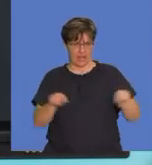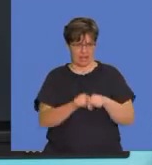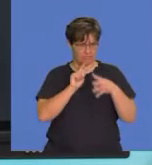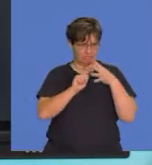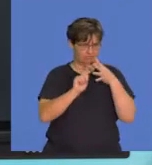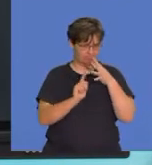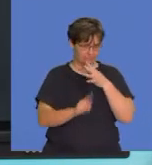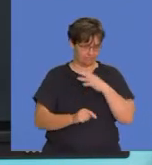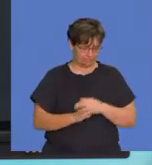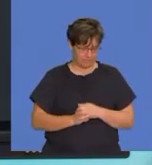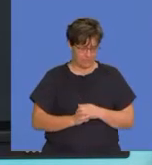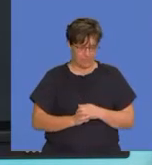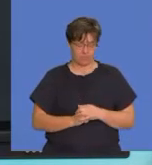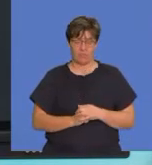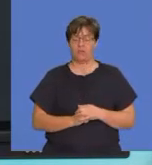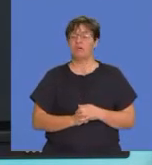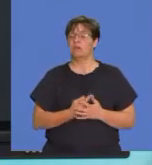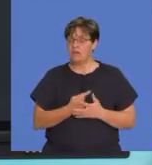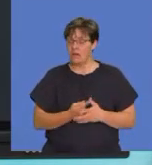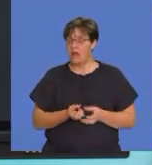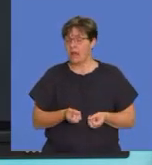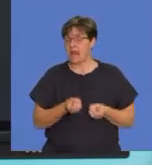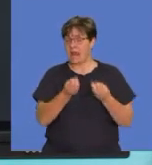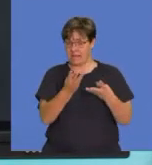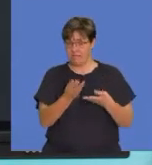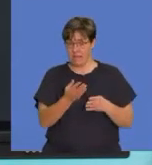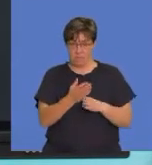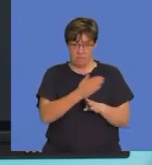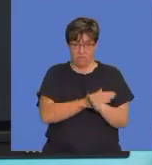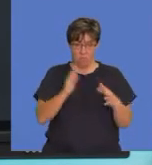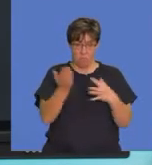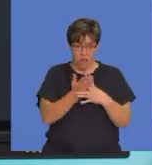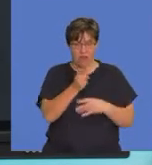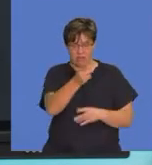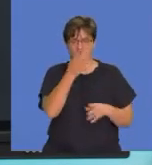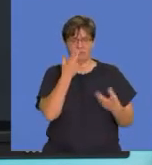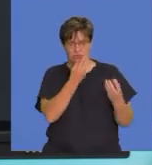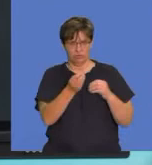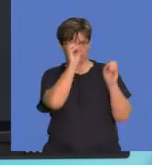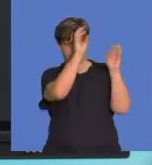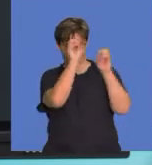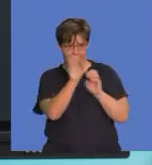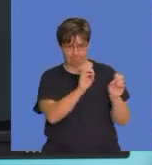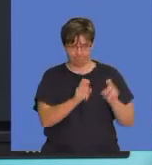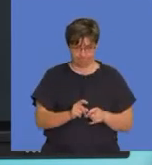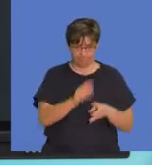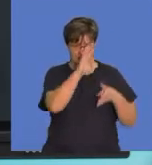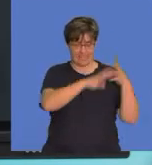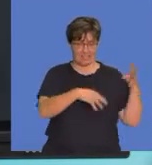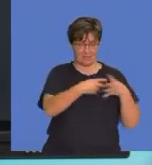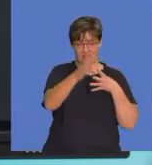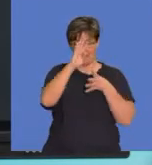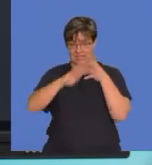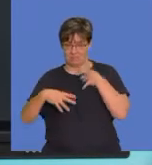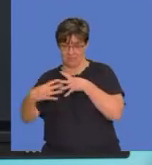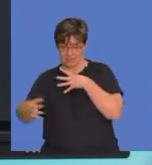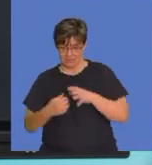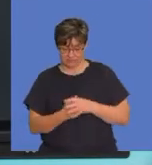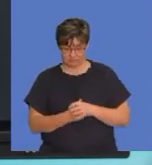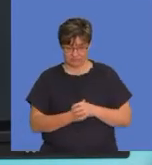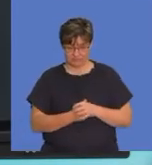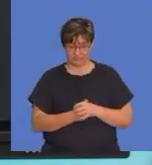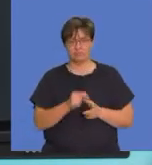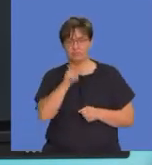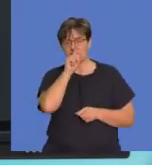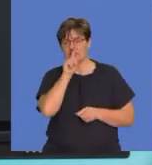right? Now, I gave you a task just before we went to the ad break to complete 2 tables and try and look at